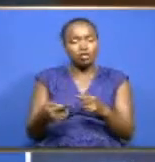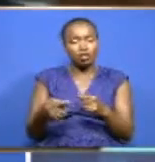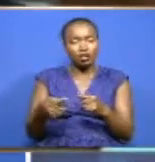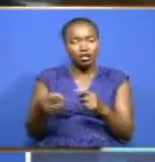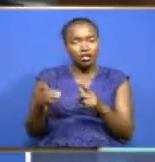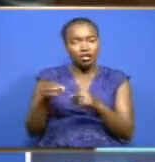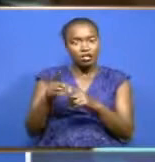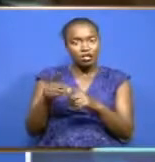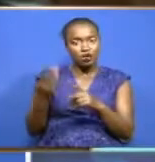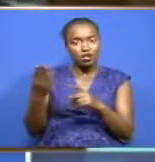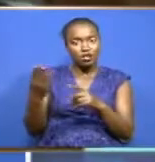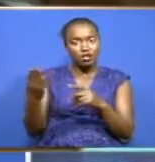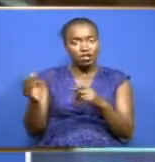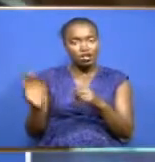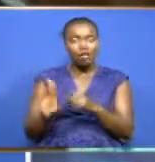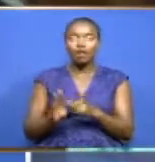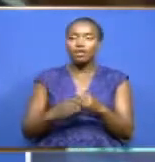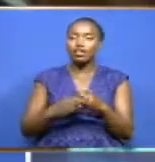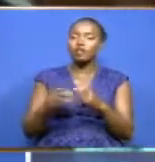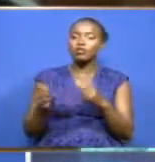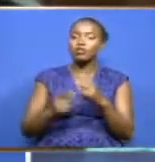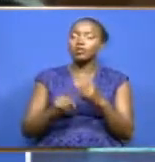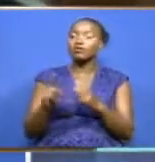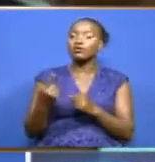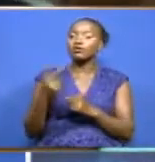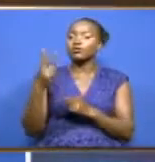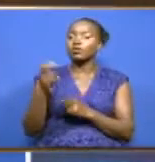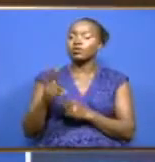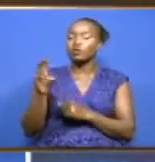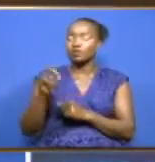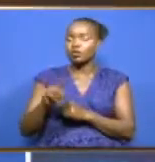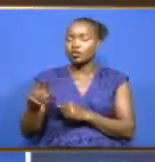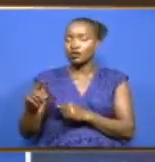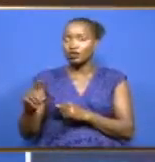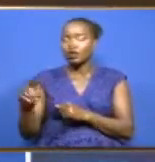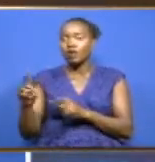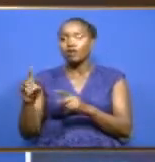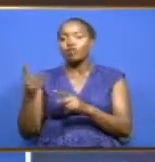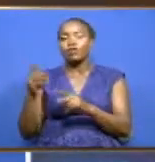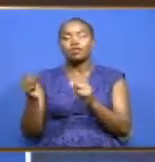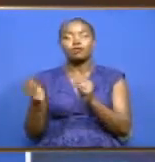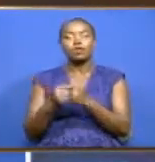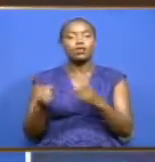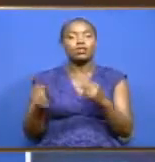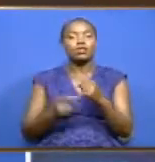29th of June and 1st of September 2020. The case will be mentioned on the